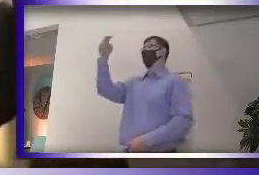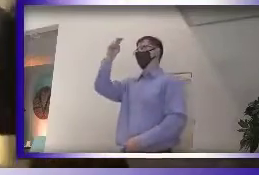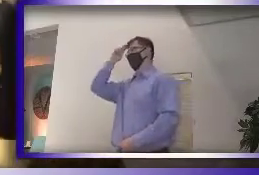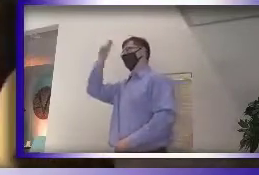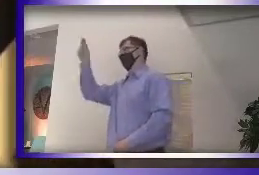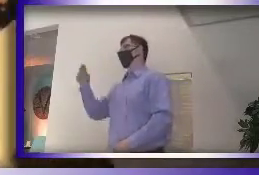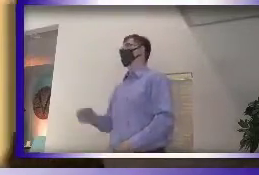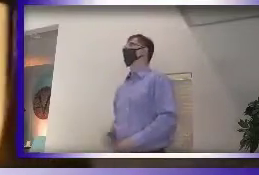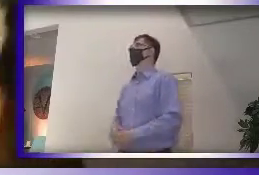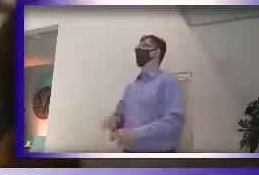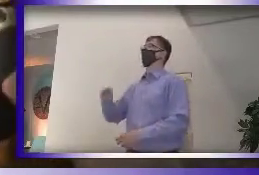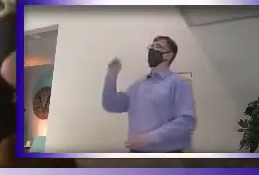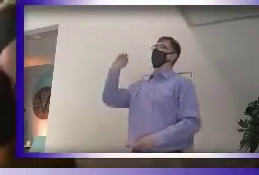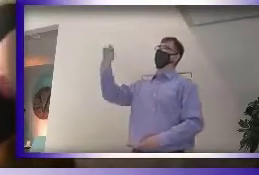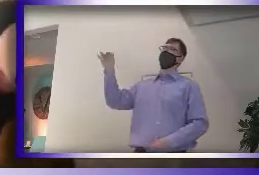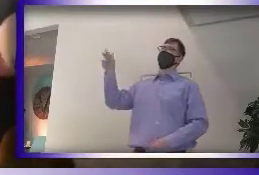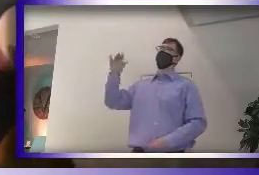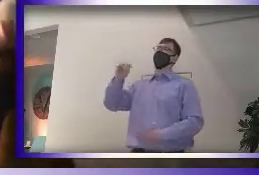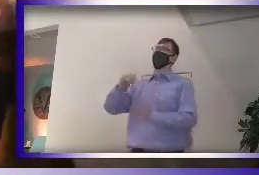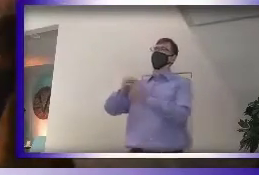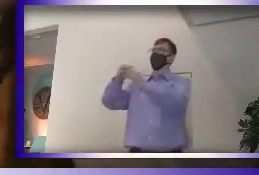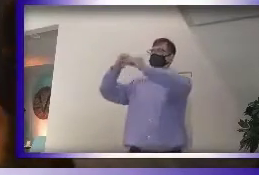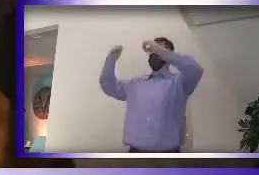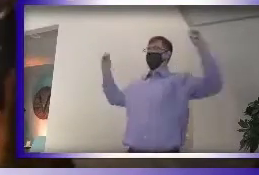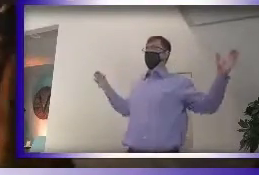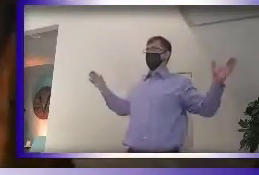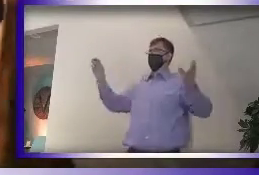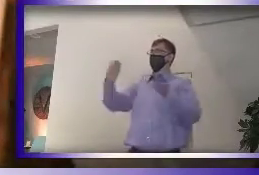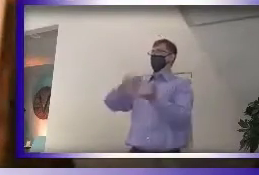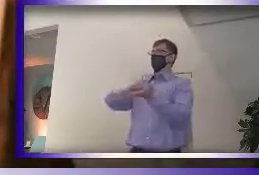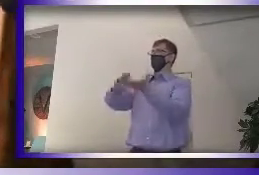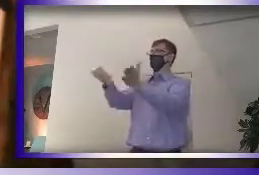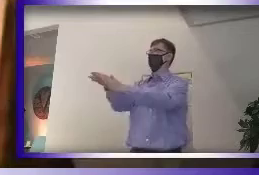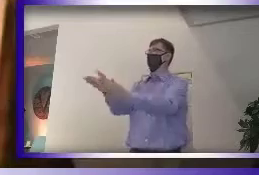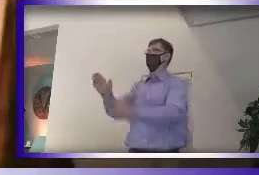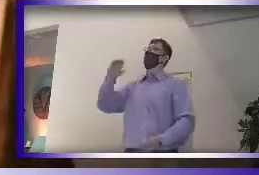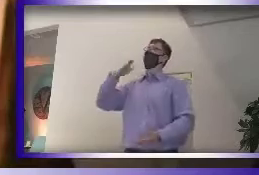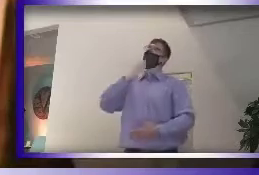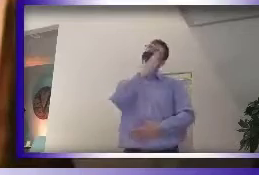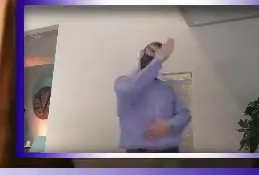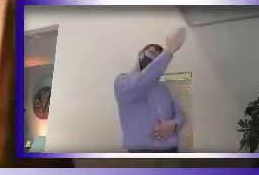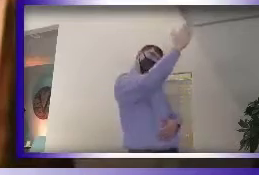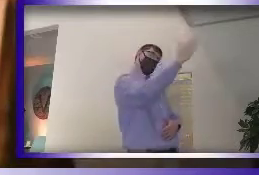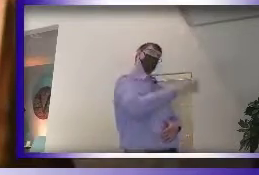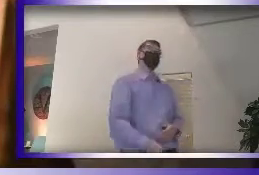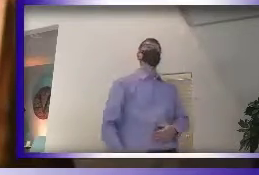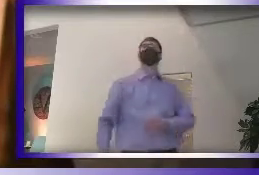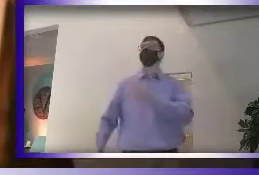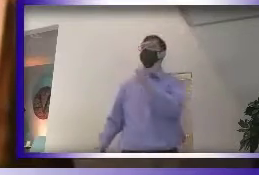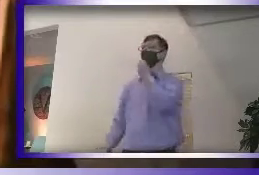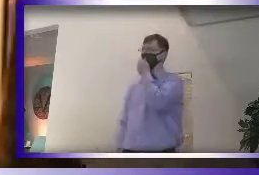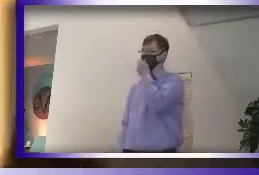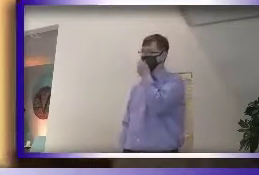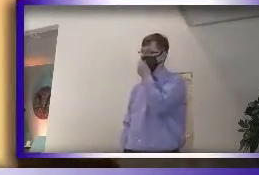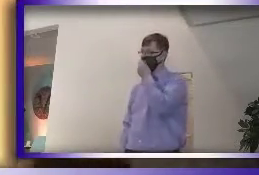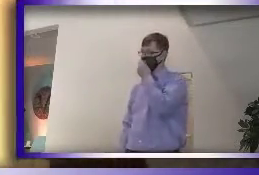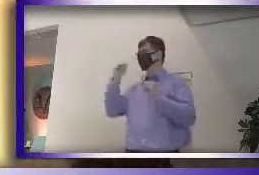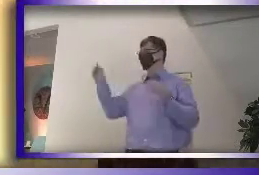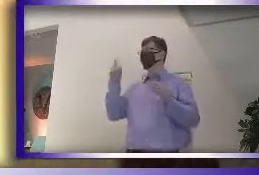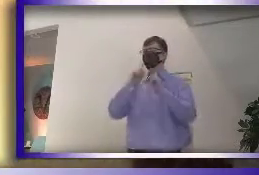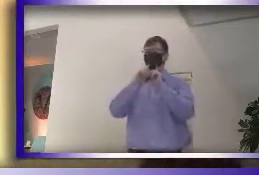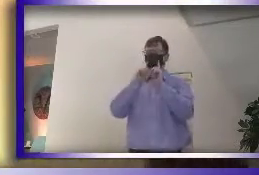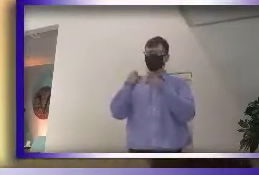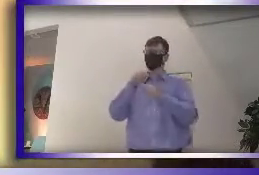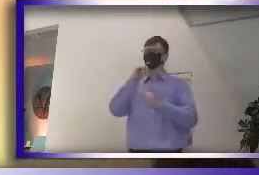speaking English and from an American tradition, it just sounds like he's going, "Oh my God, what just happened? It's awful." What he was doing was his